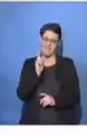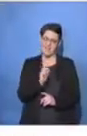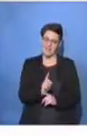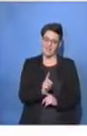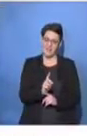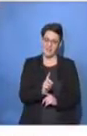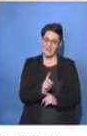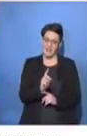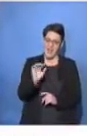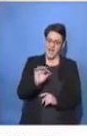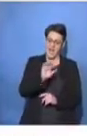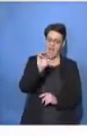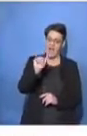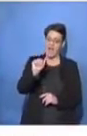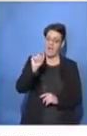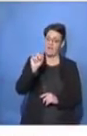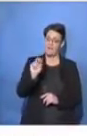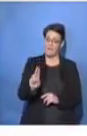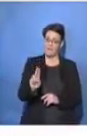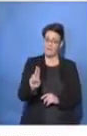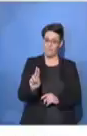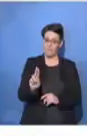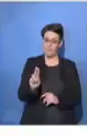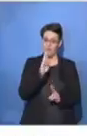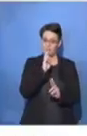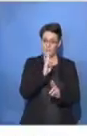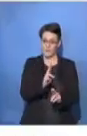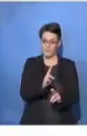the African Union